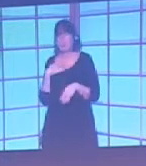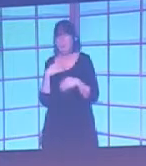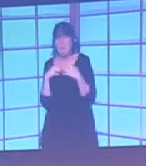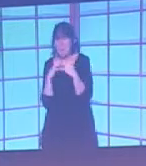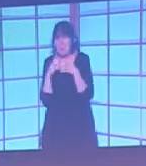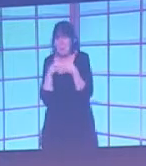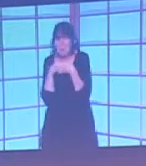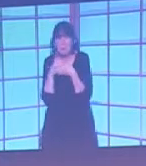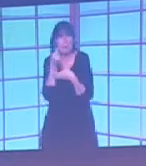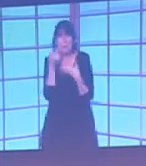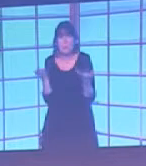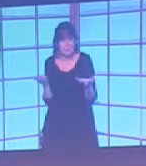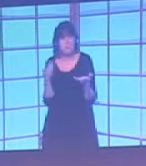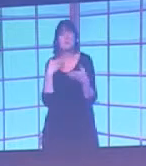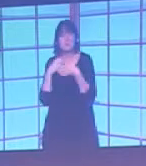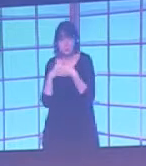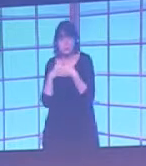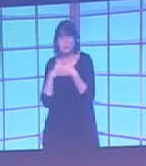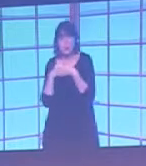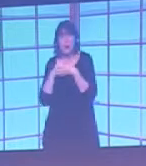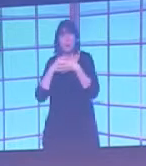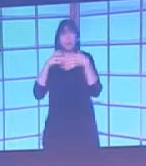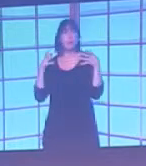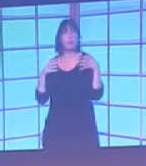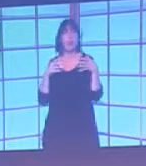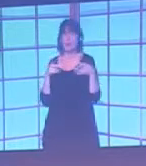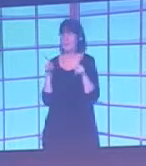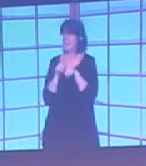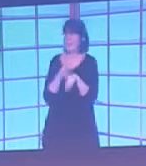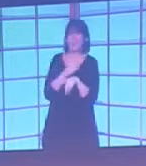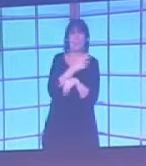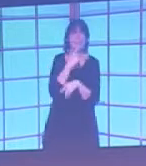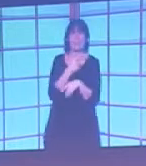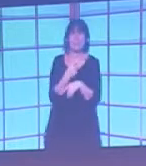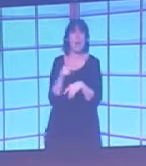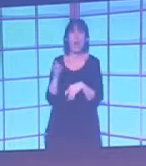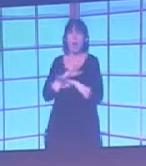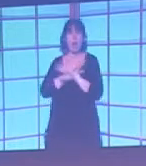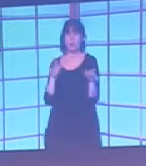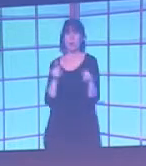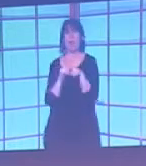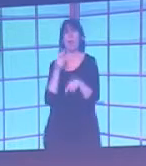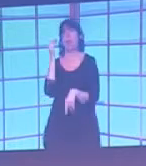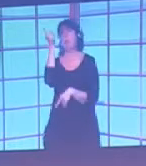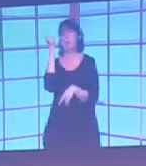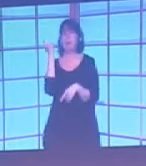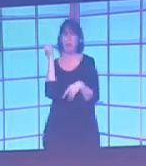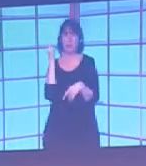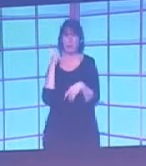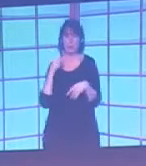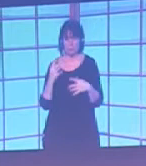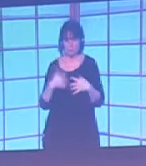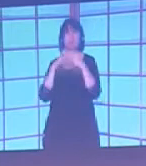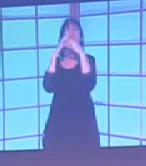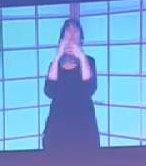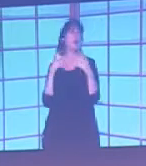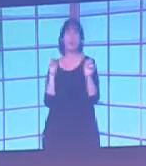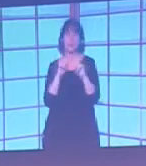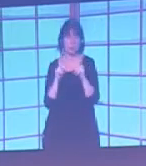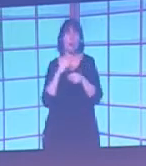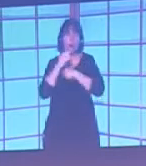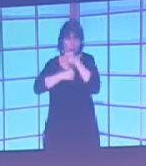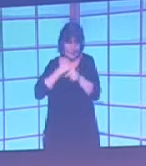of partnership working, and that doesn't happen overnight. I mentioned in my presentation about becoming trusted partners.